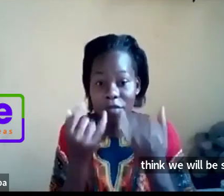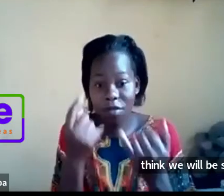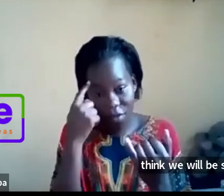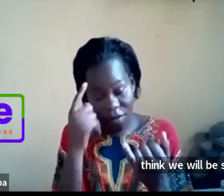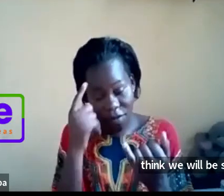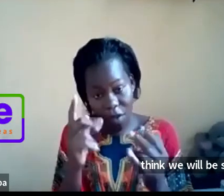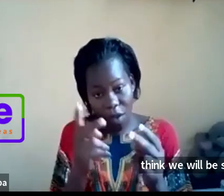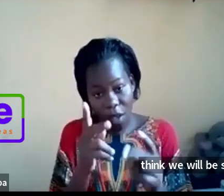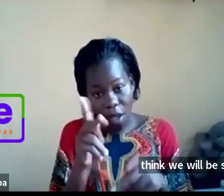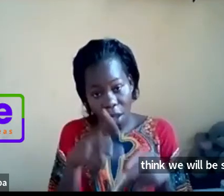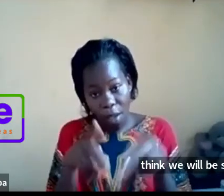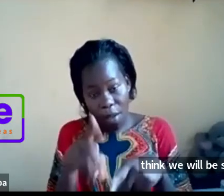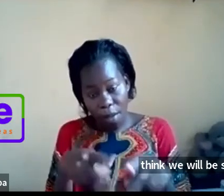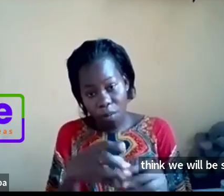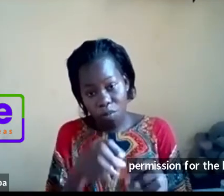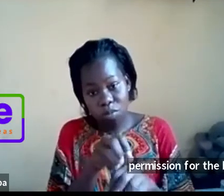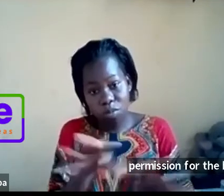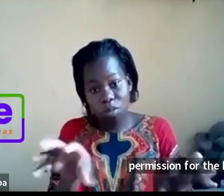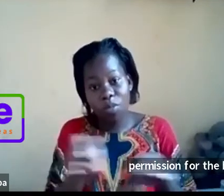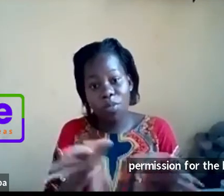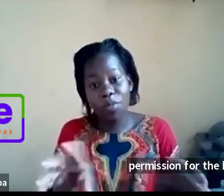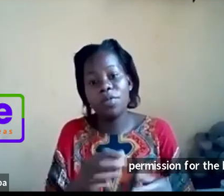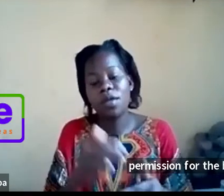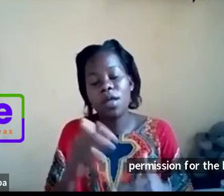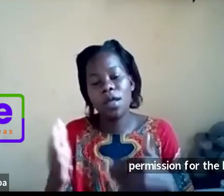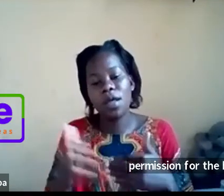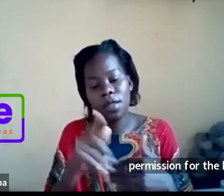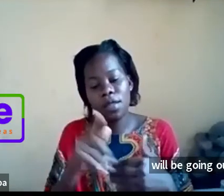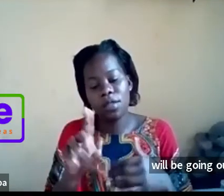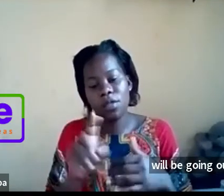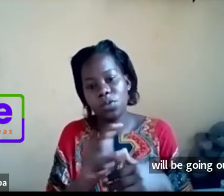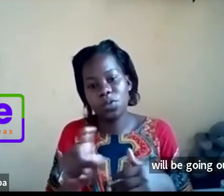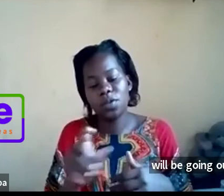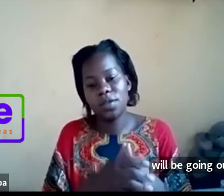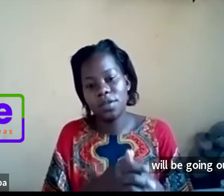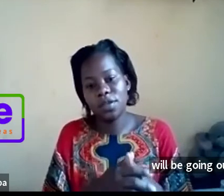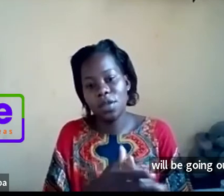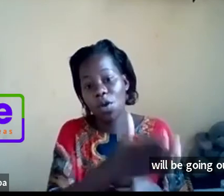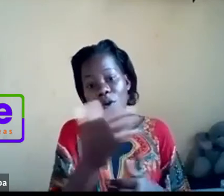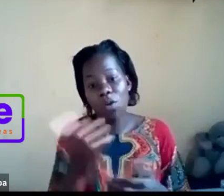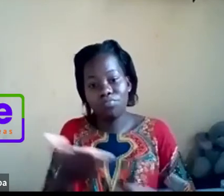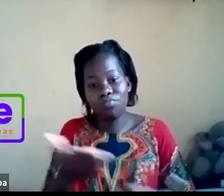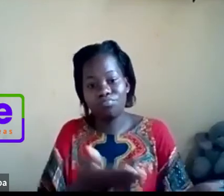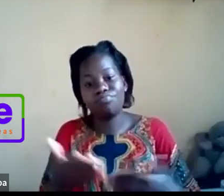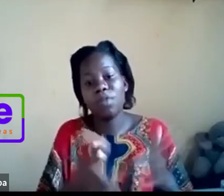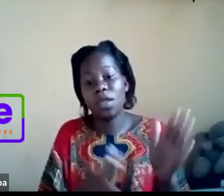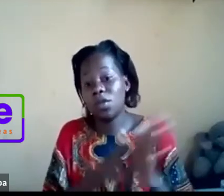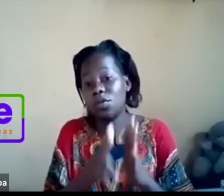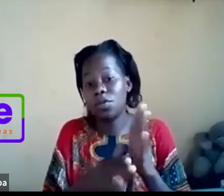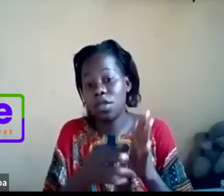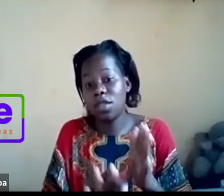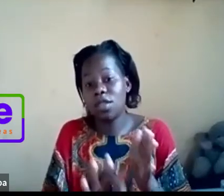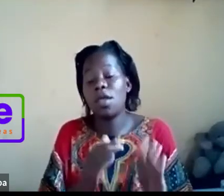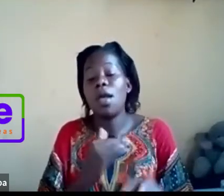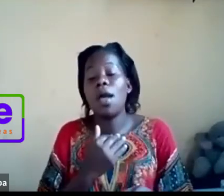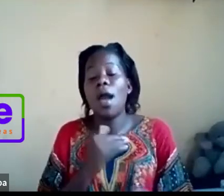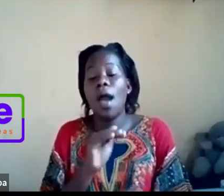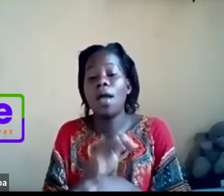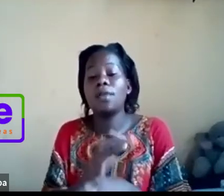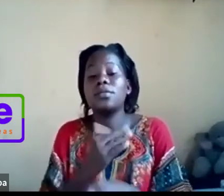out towards the end of this week. All these sessions are being recorded. So if I could ask one of my colleagues to share in the